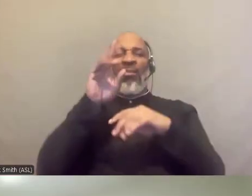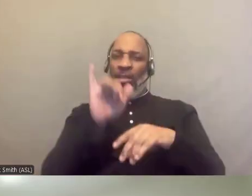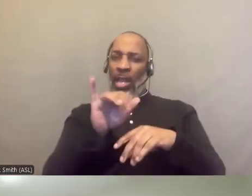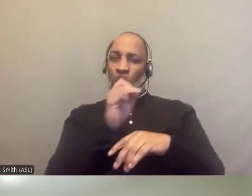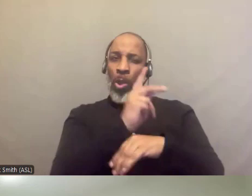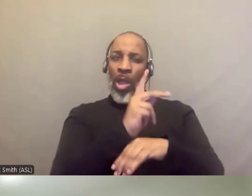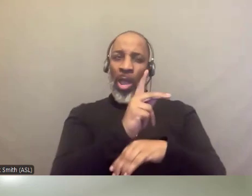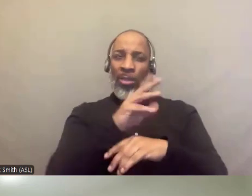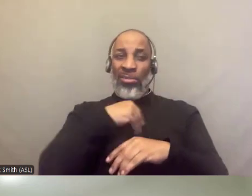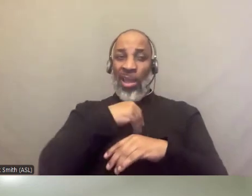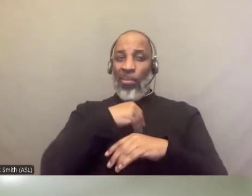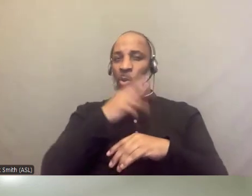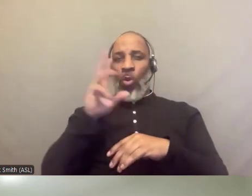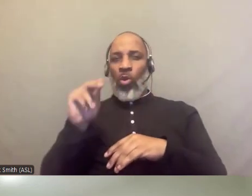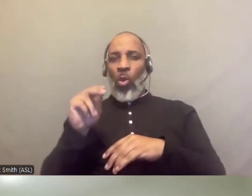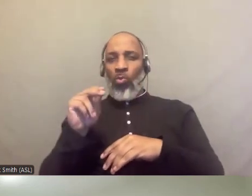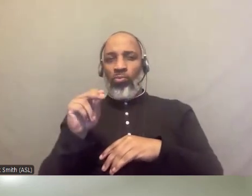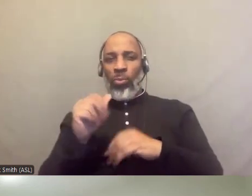not?